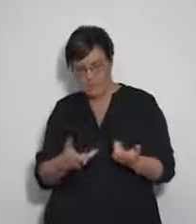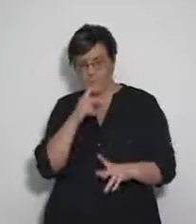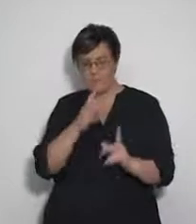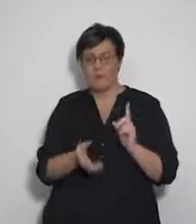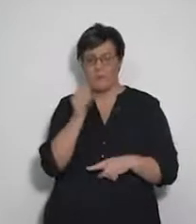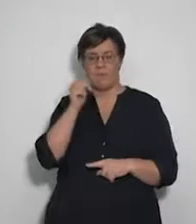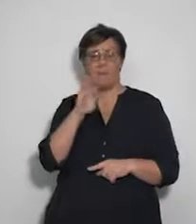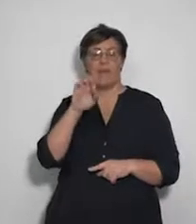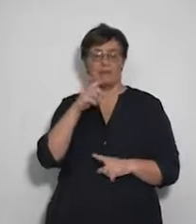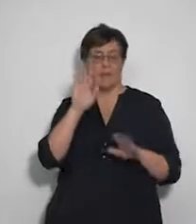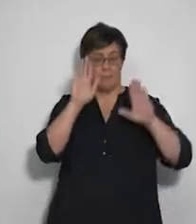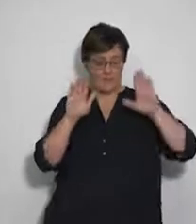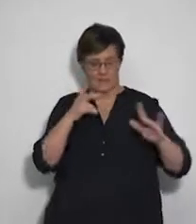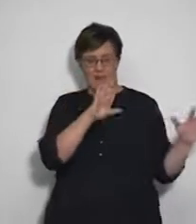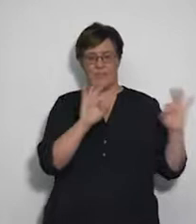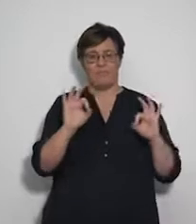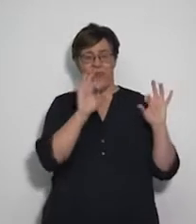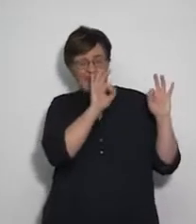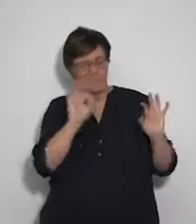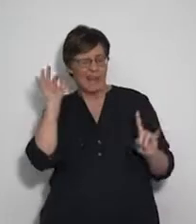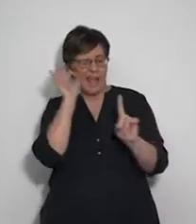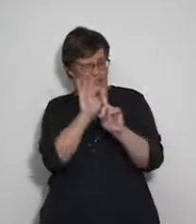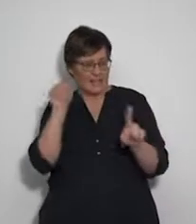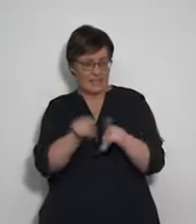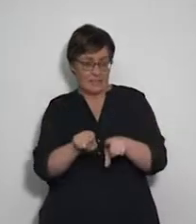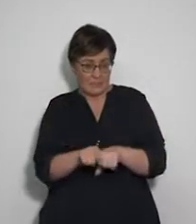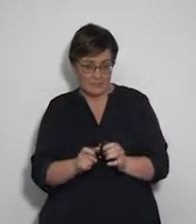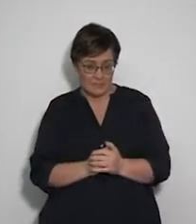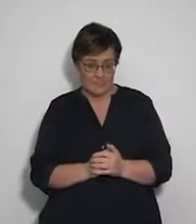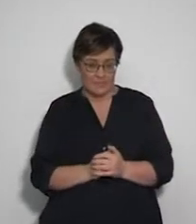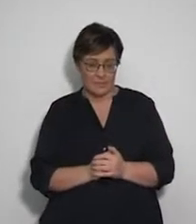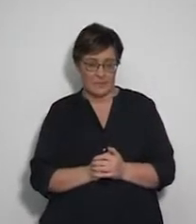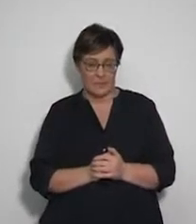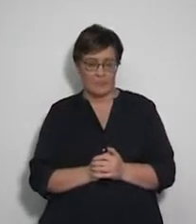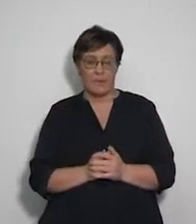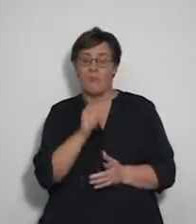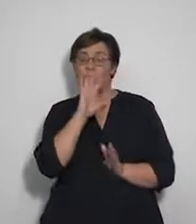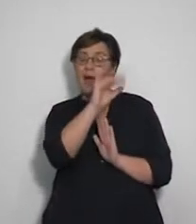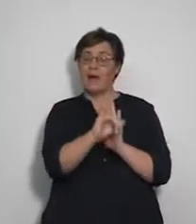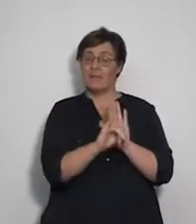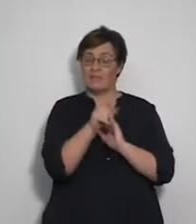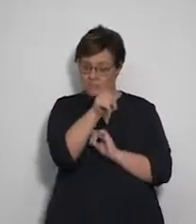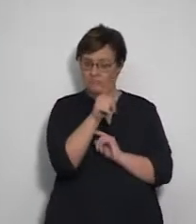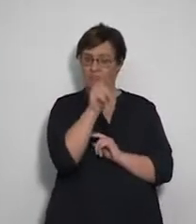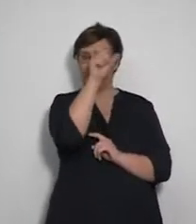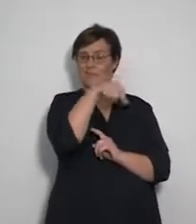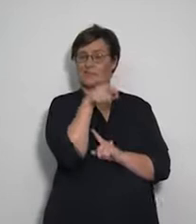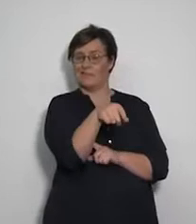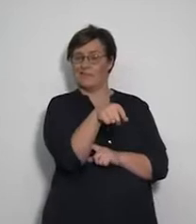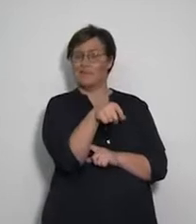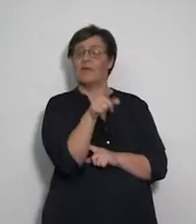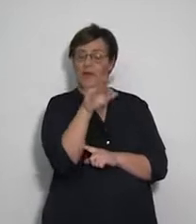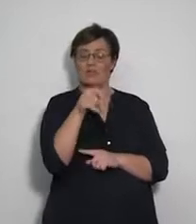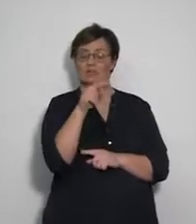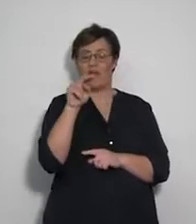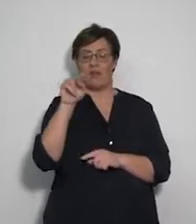a band pattern that has exactly a match of that. So in this case, we've identified the individual, and the individual